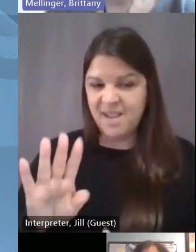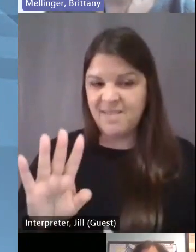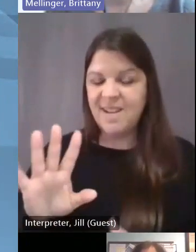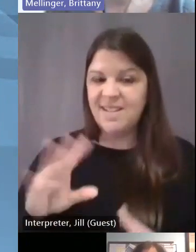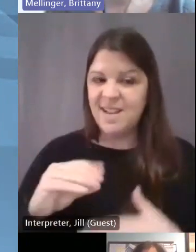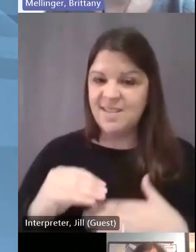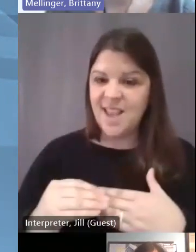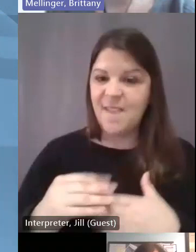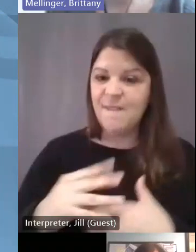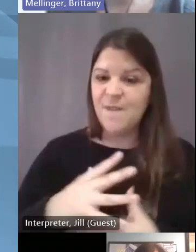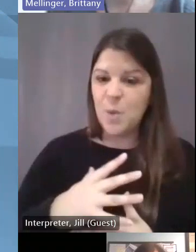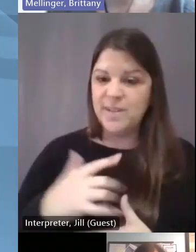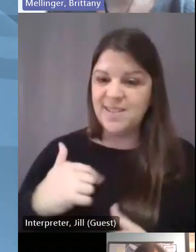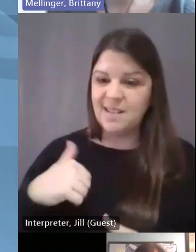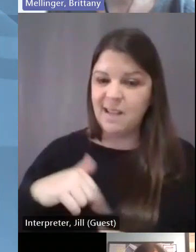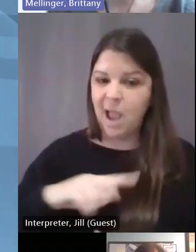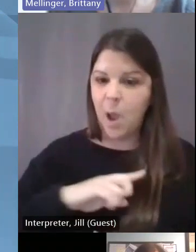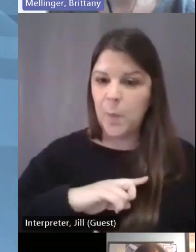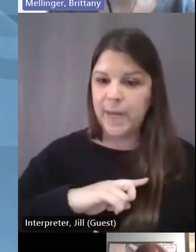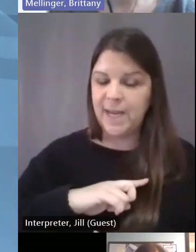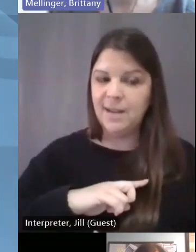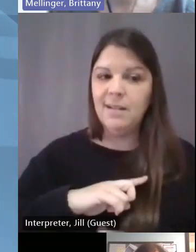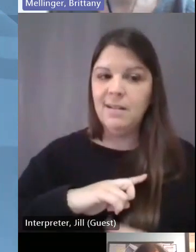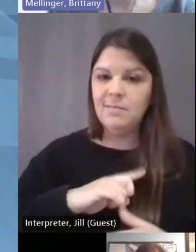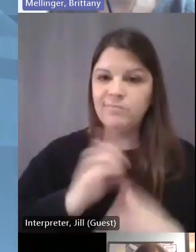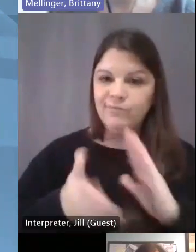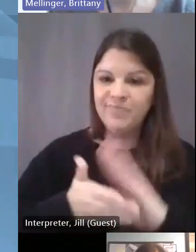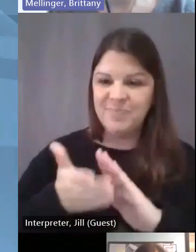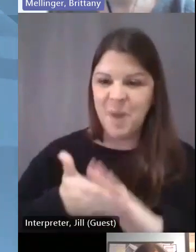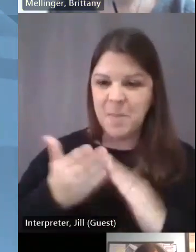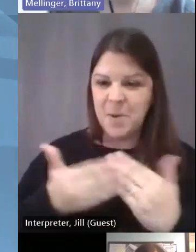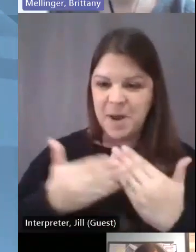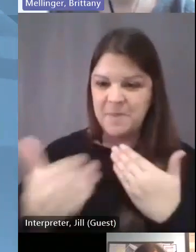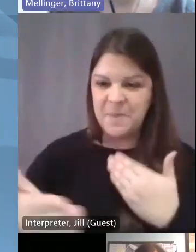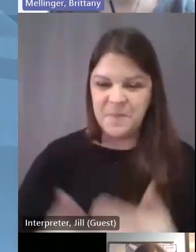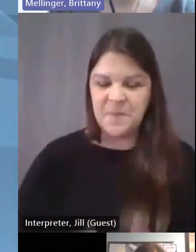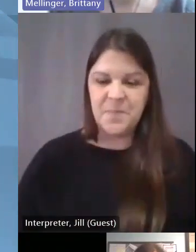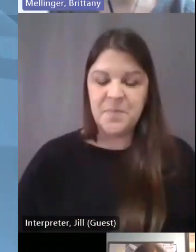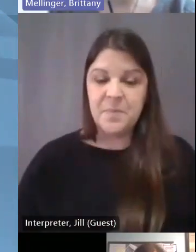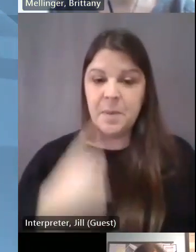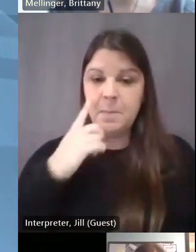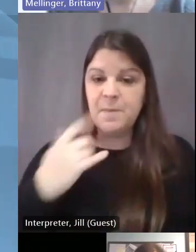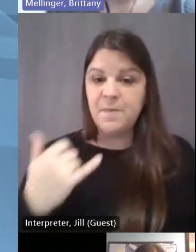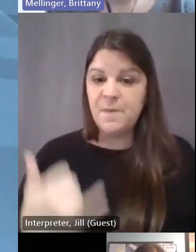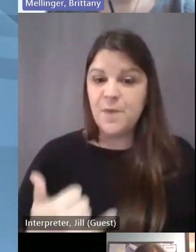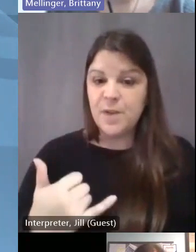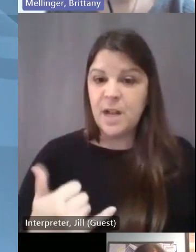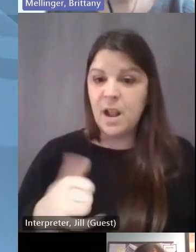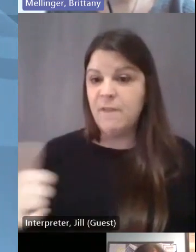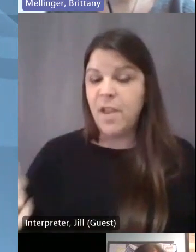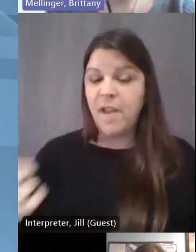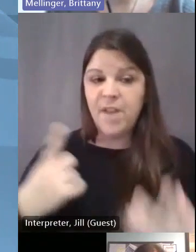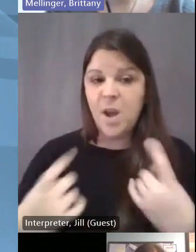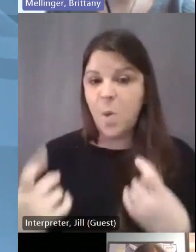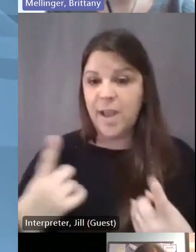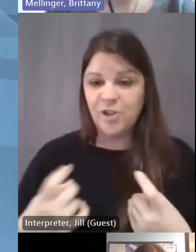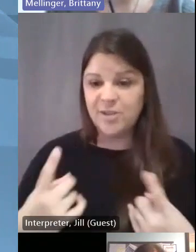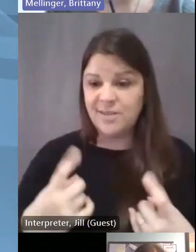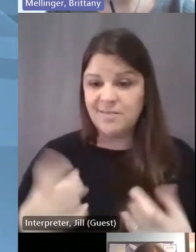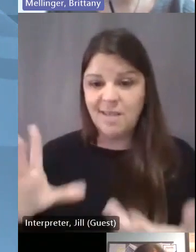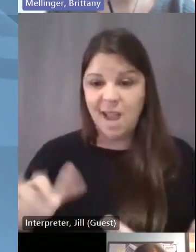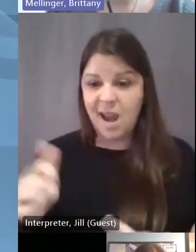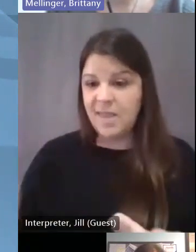influence how we offer training going forward. But at this time, if you have any questions, anything